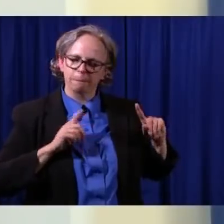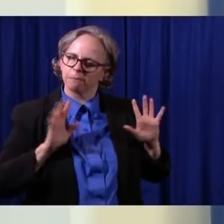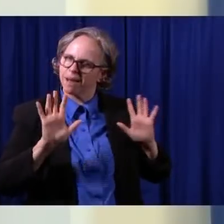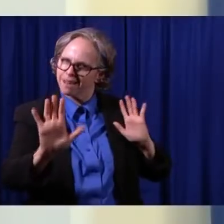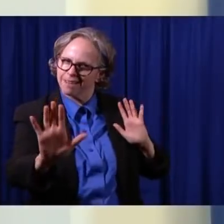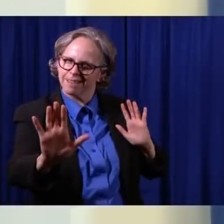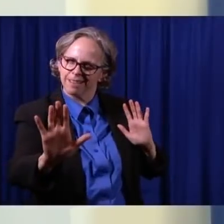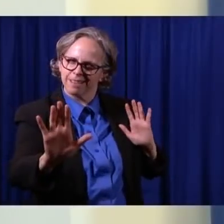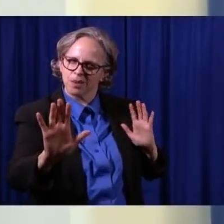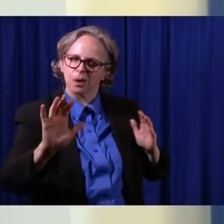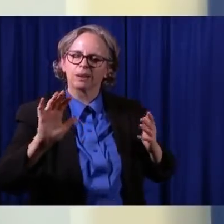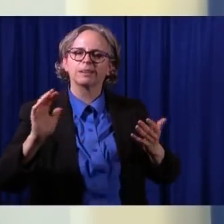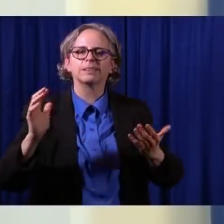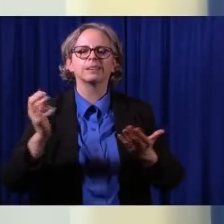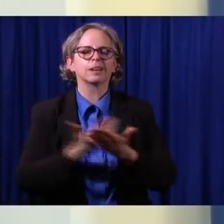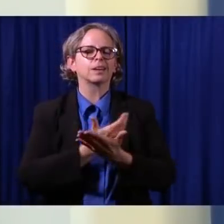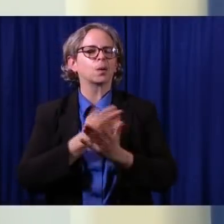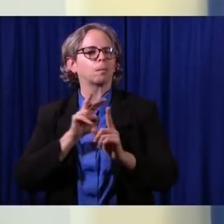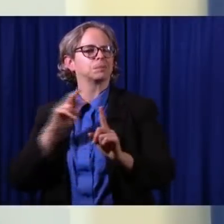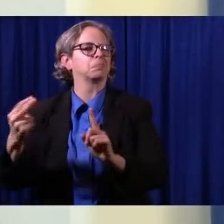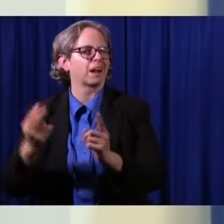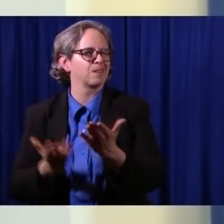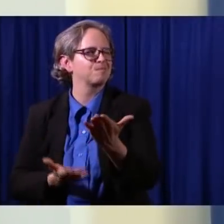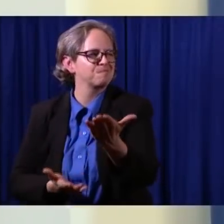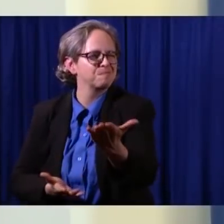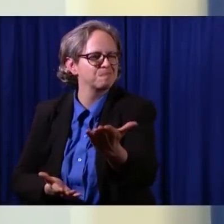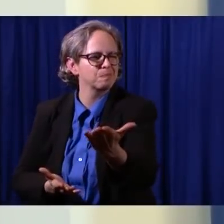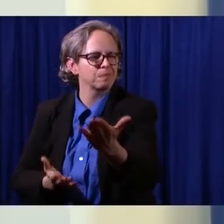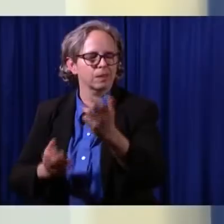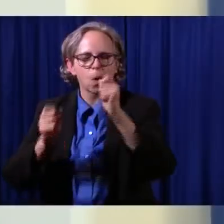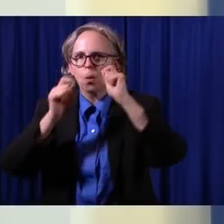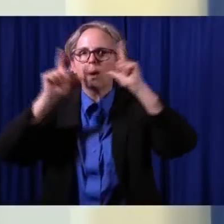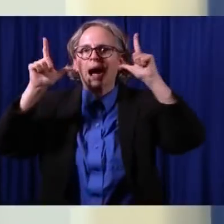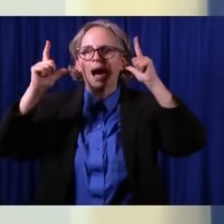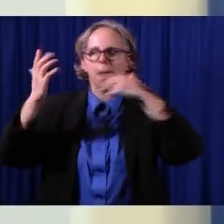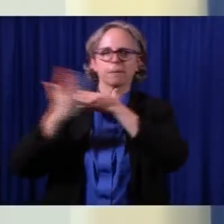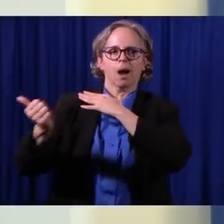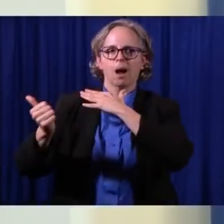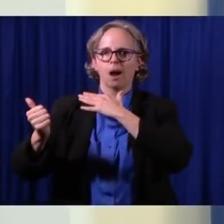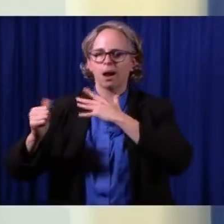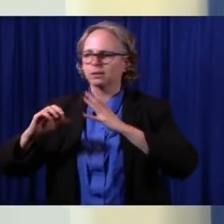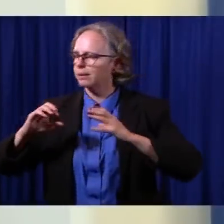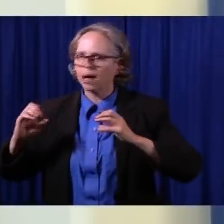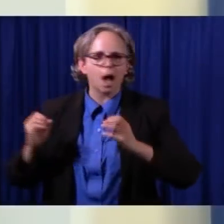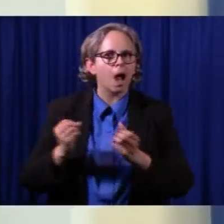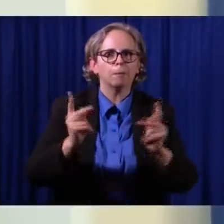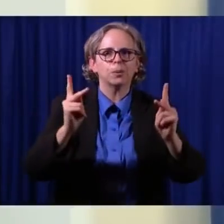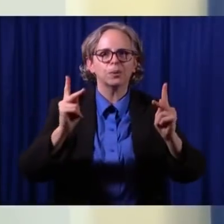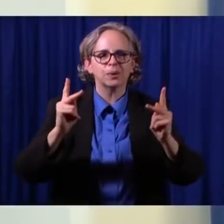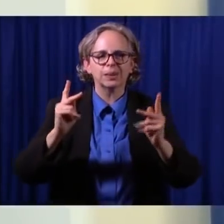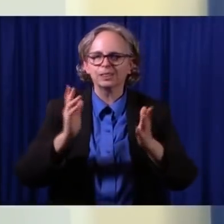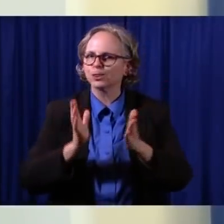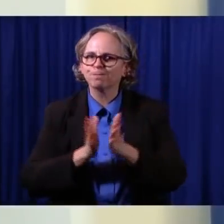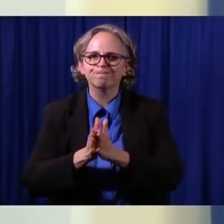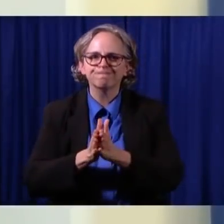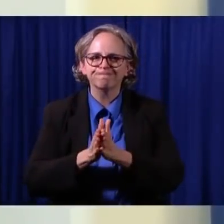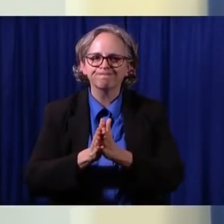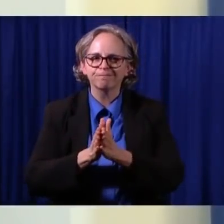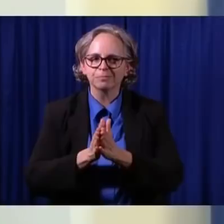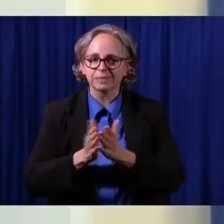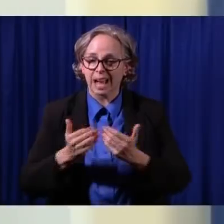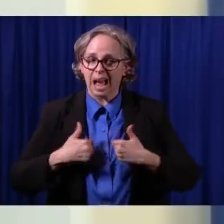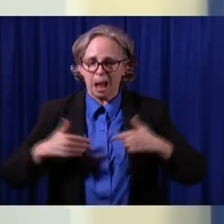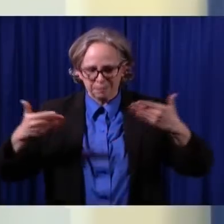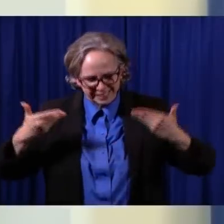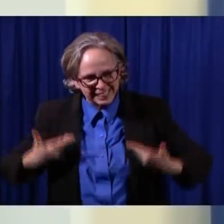It's woken us up. It's creating new opportunities. So again, I am here. I'm more determined than